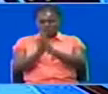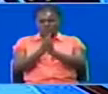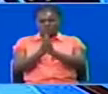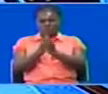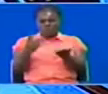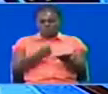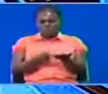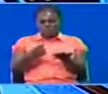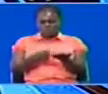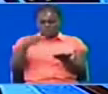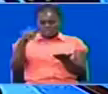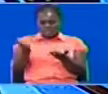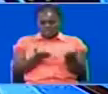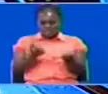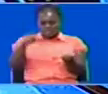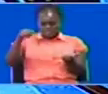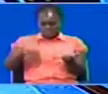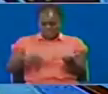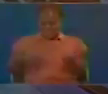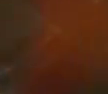Business Adventurer with Ashley Mazuri.